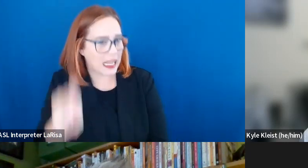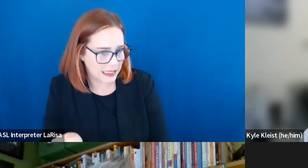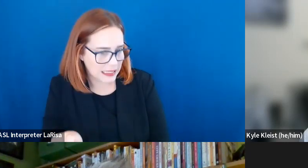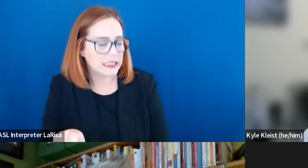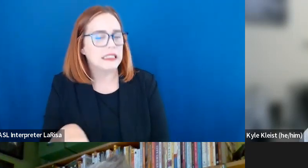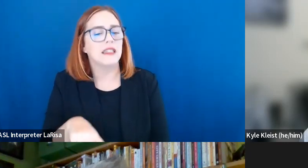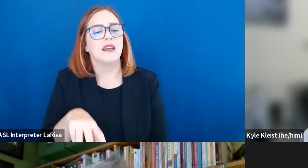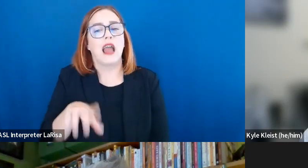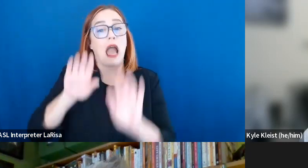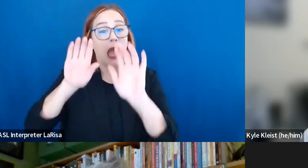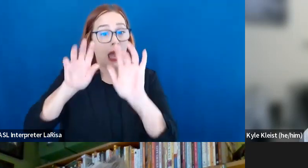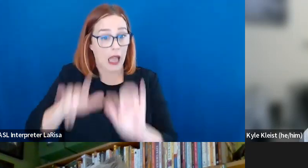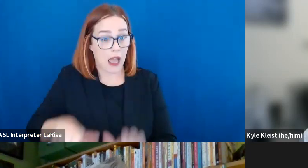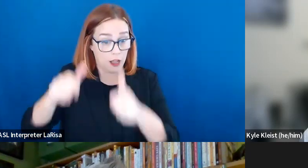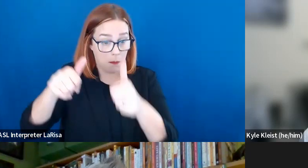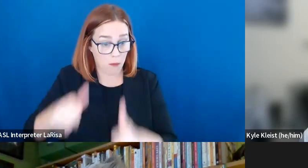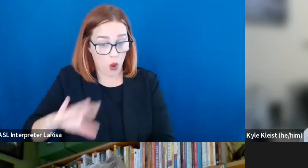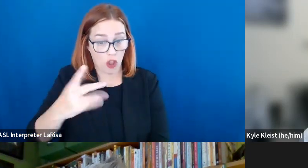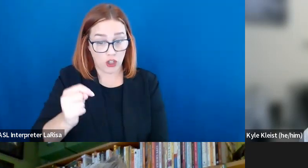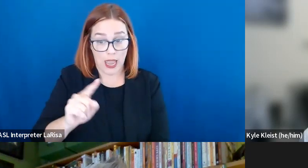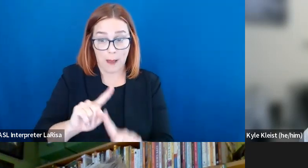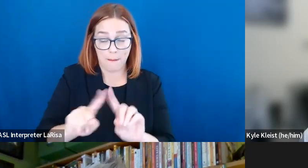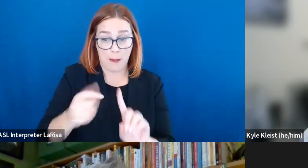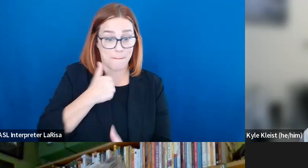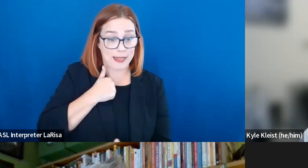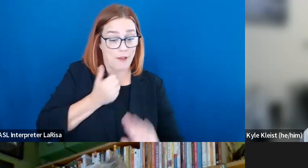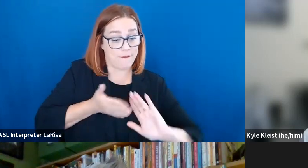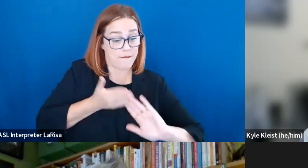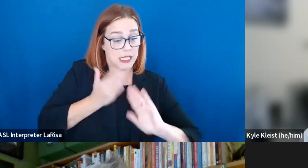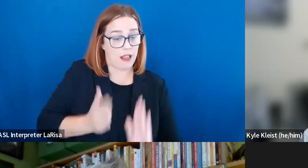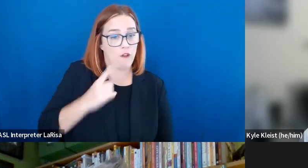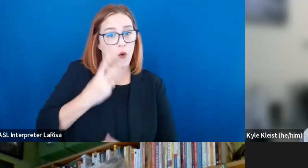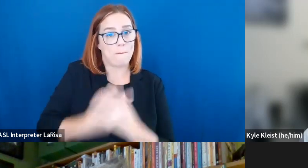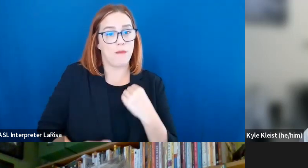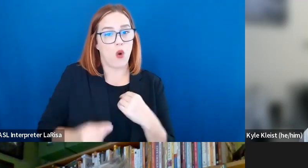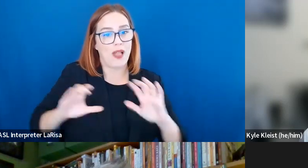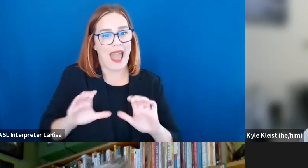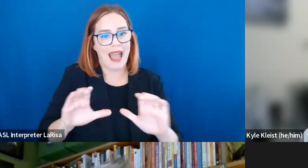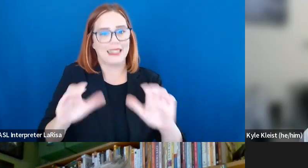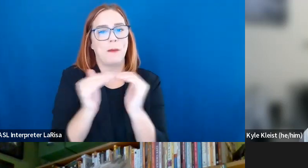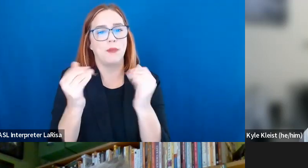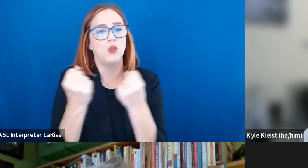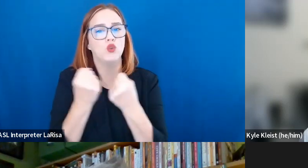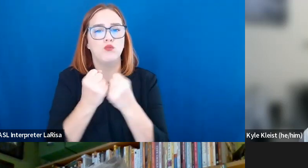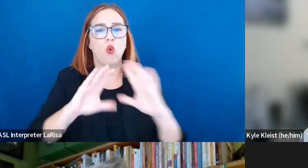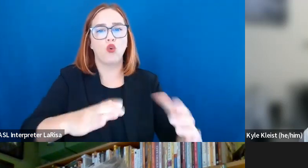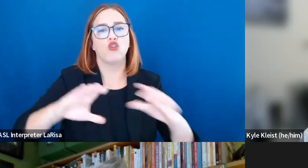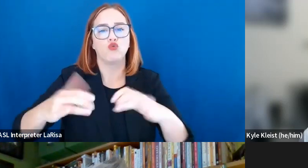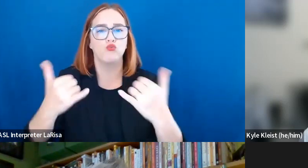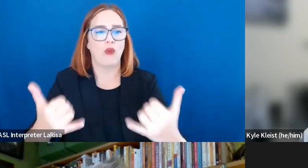Actually, I am the facilitator of both of our active peer support groups right now, which I love.